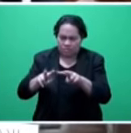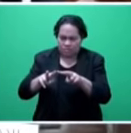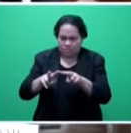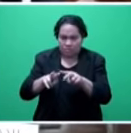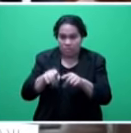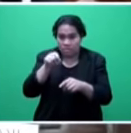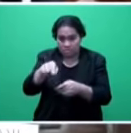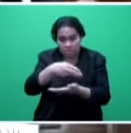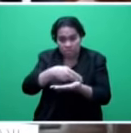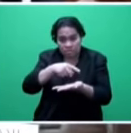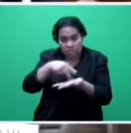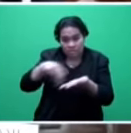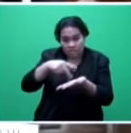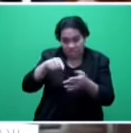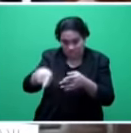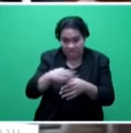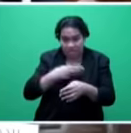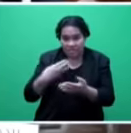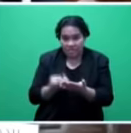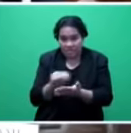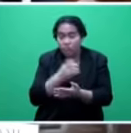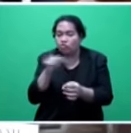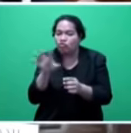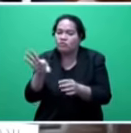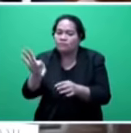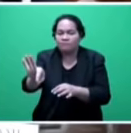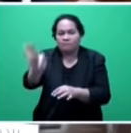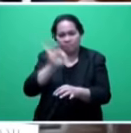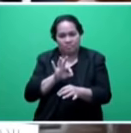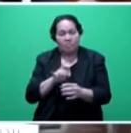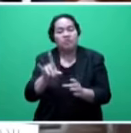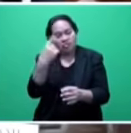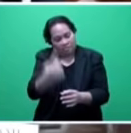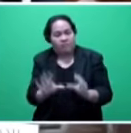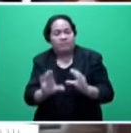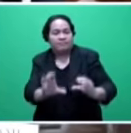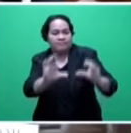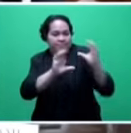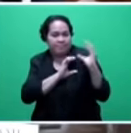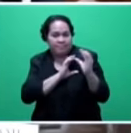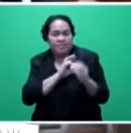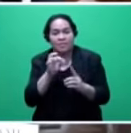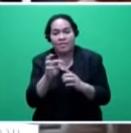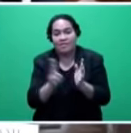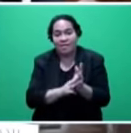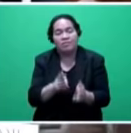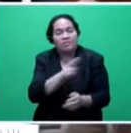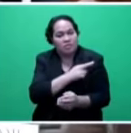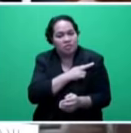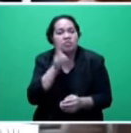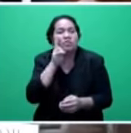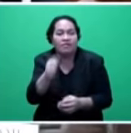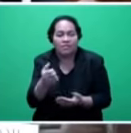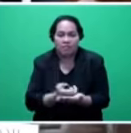that ministry to somebody more capable. Or you take it on, Prime Minister. That is your responsibility, looking after the economy of the